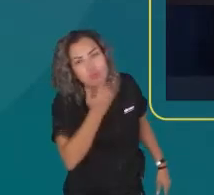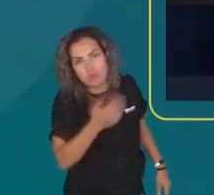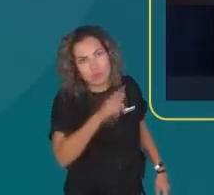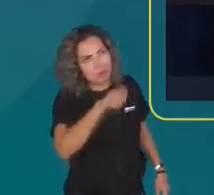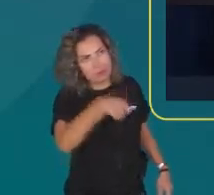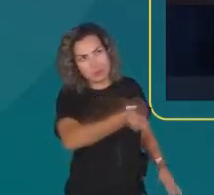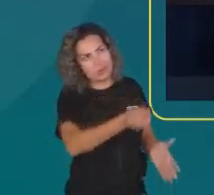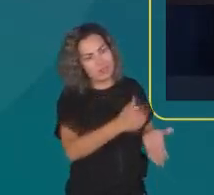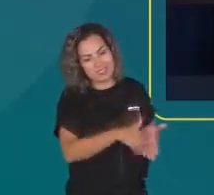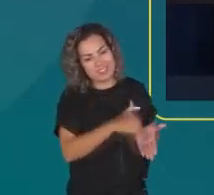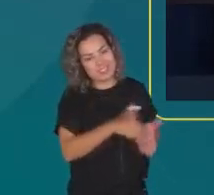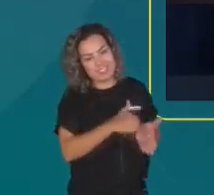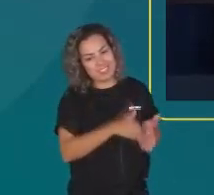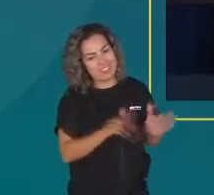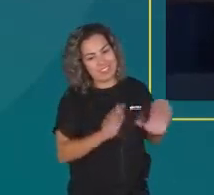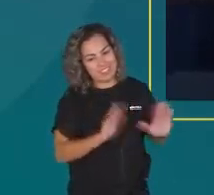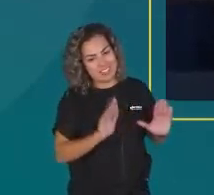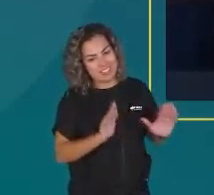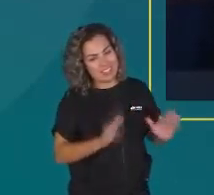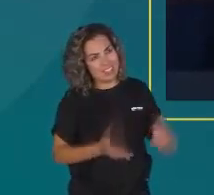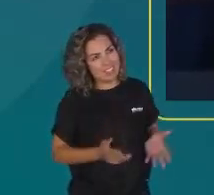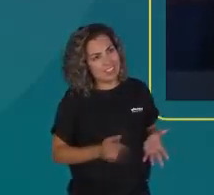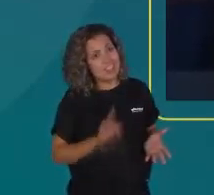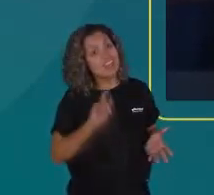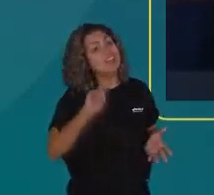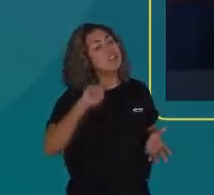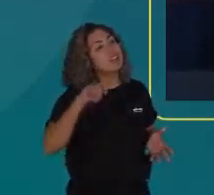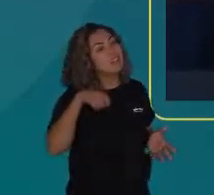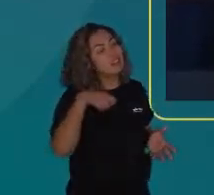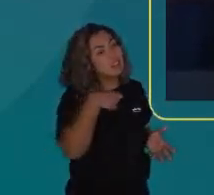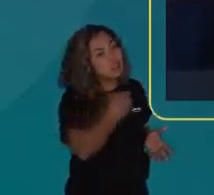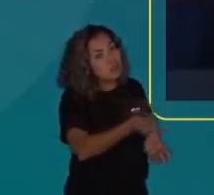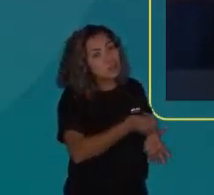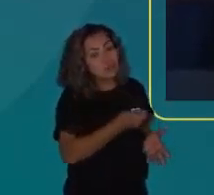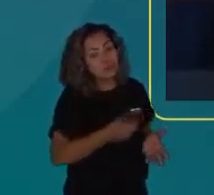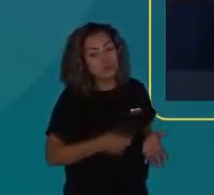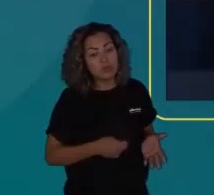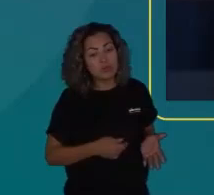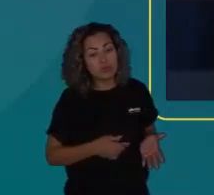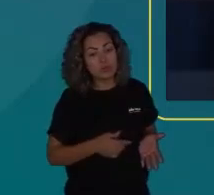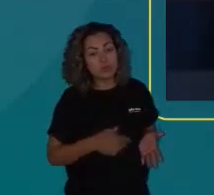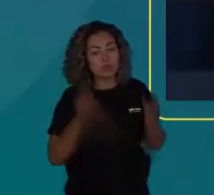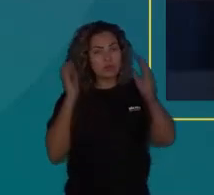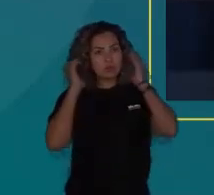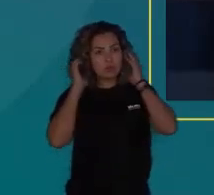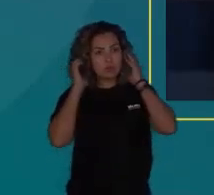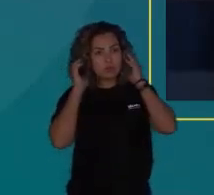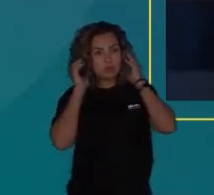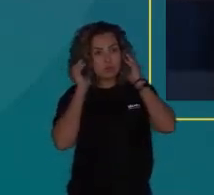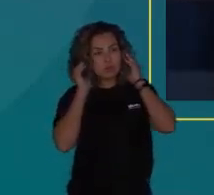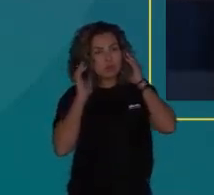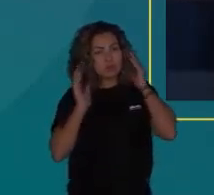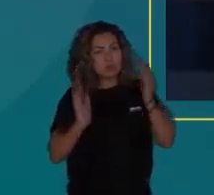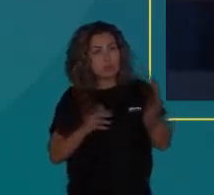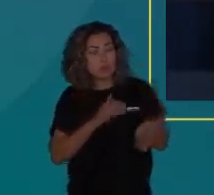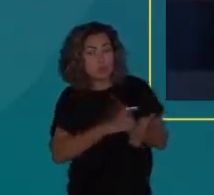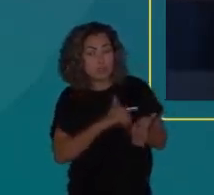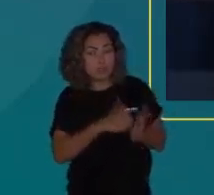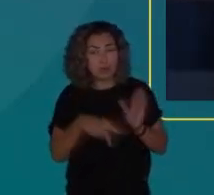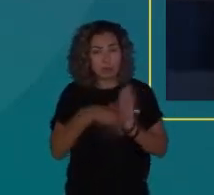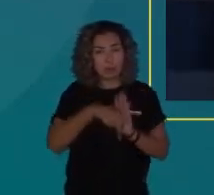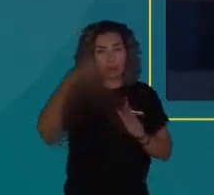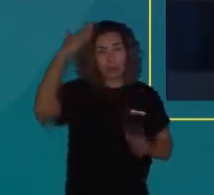time and say you are Secretary, but you're actually Secretary Guzi from Curitiba. And you'll forgive me because you will